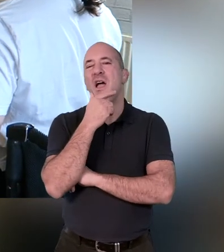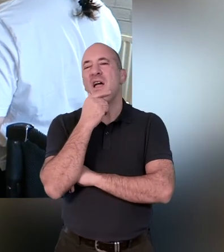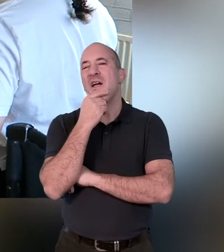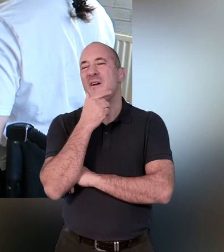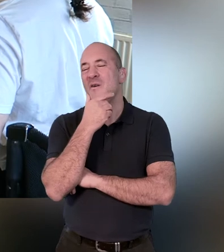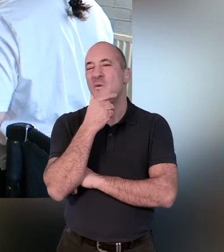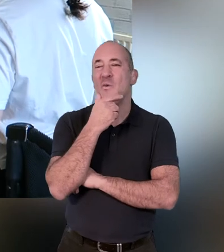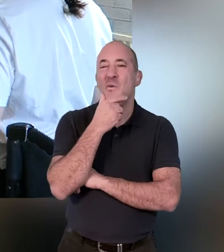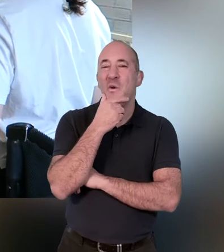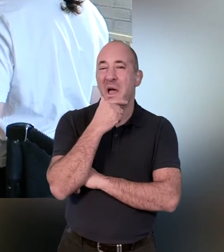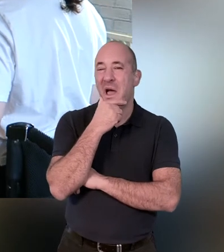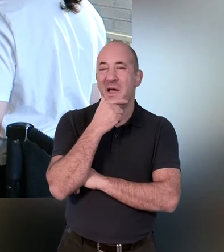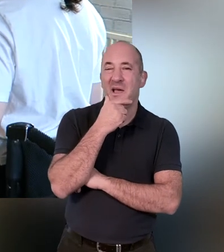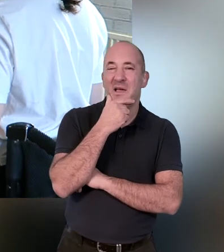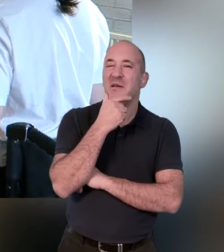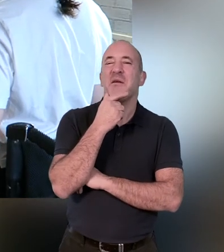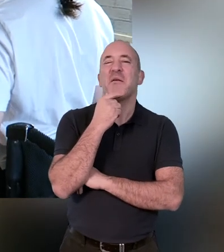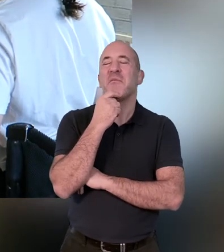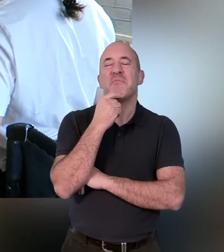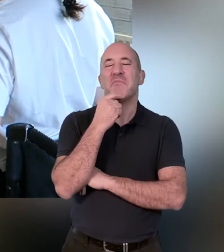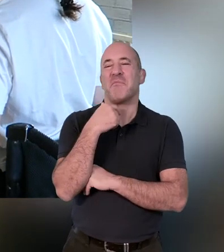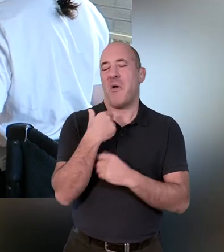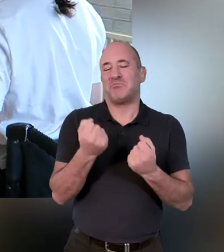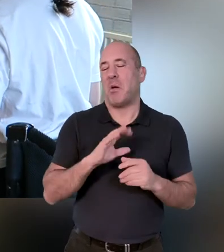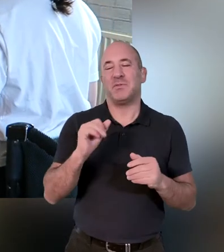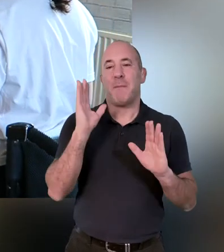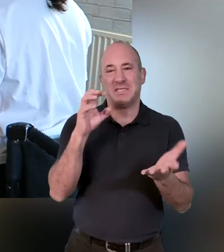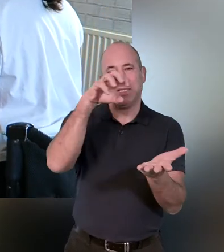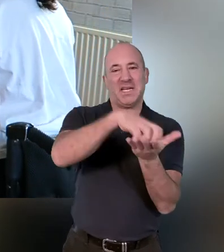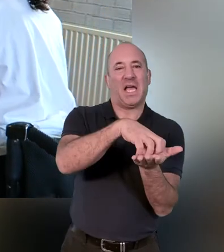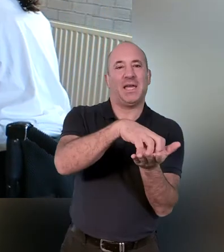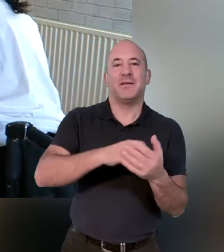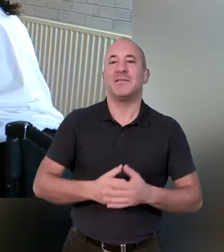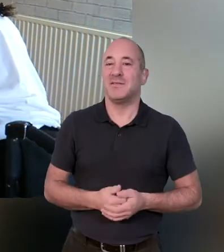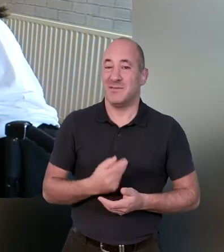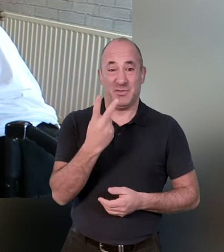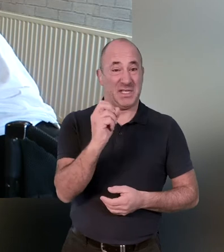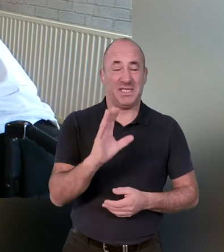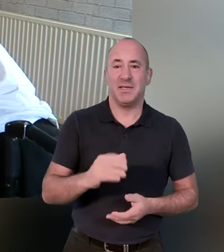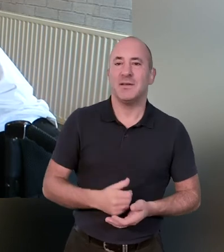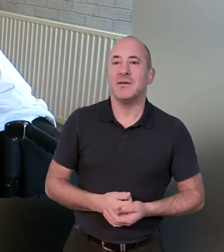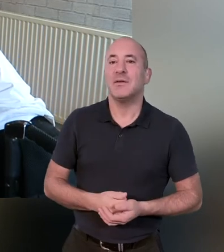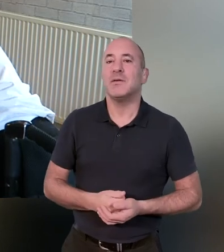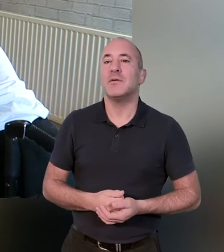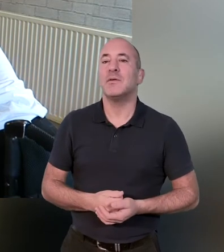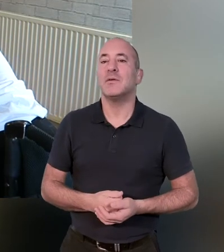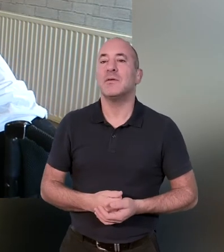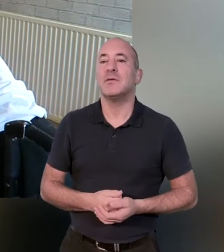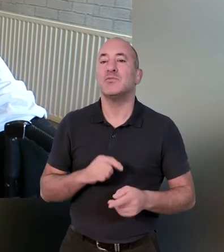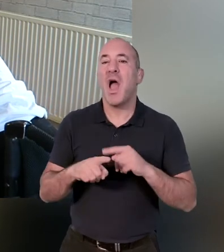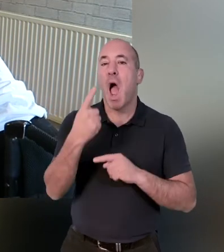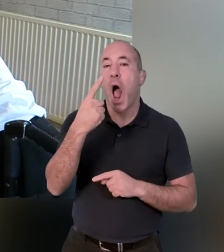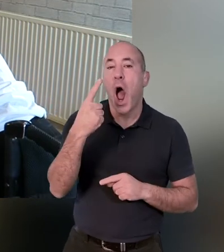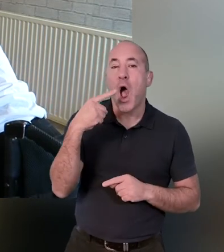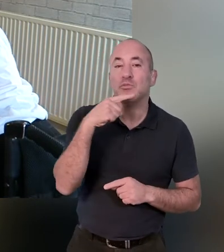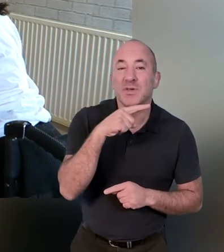Whoa, again, we make a decision. I think we'll, on this one we won't give her that one. It's got to stay on. So she's still only got 20. She's going for the